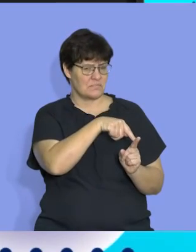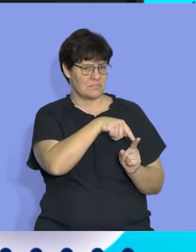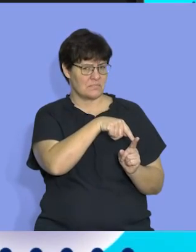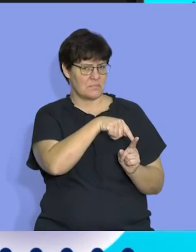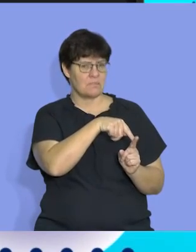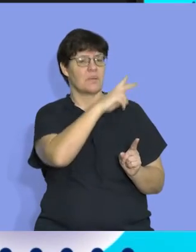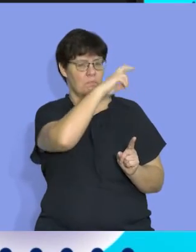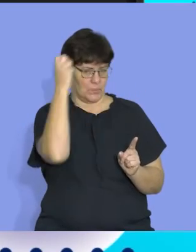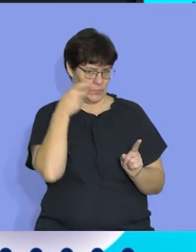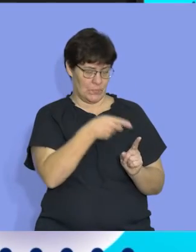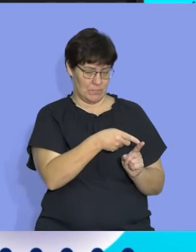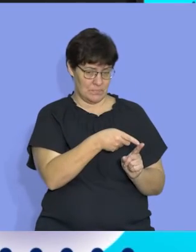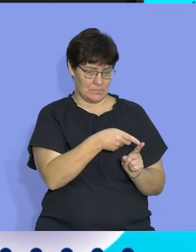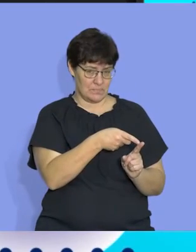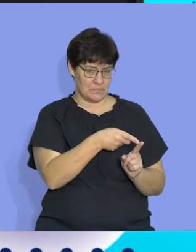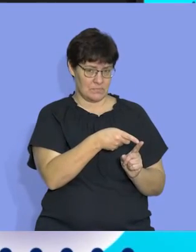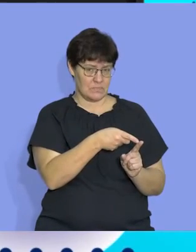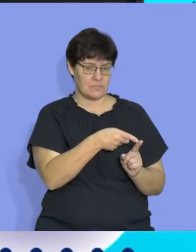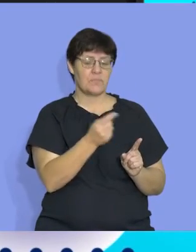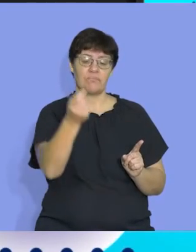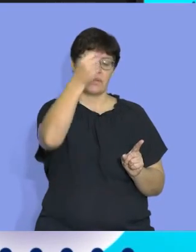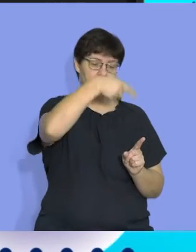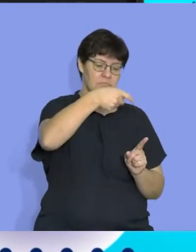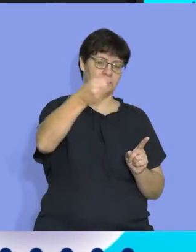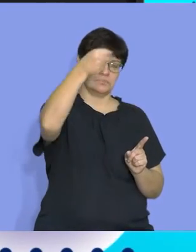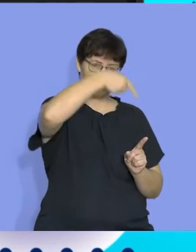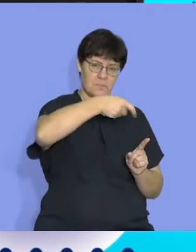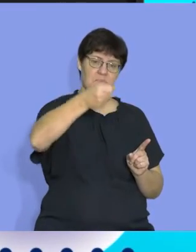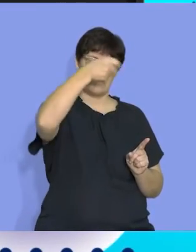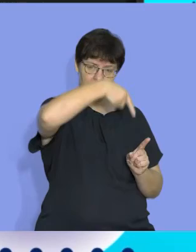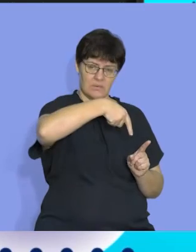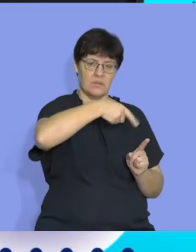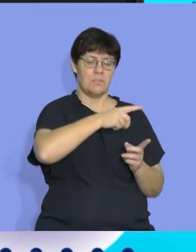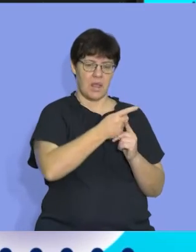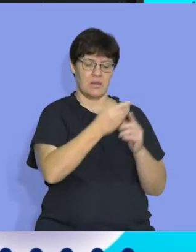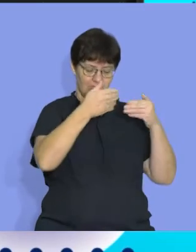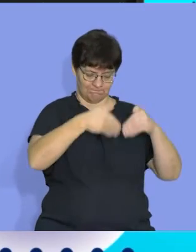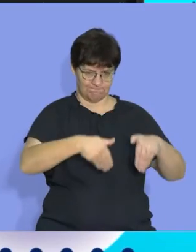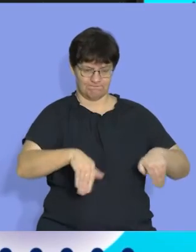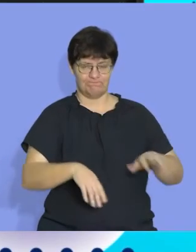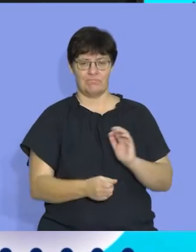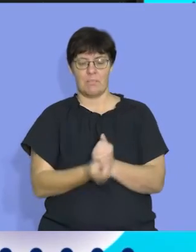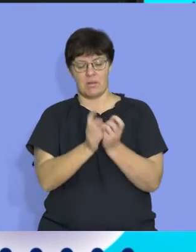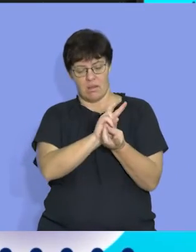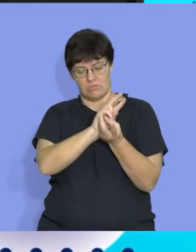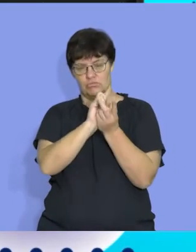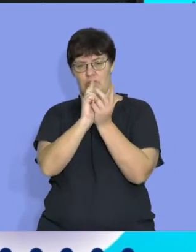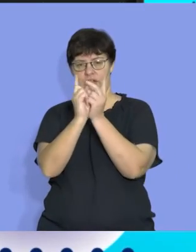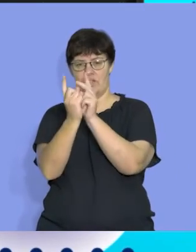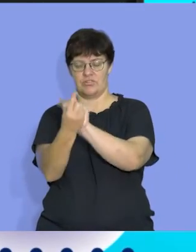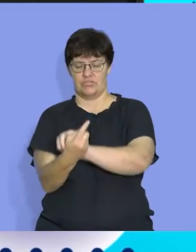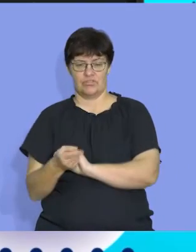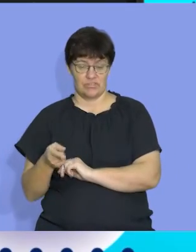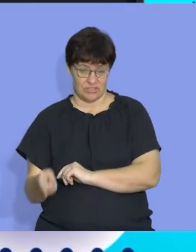It's blue in color. So if we continue adding the acid, a reaction, neutralization reaction does take place. So when the resulting